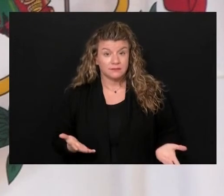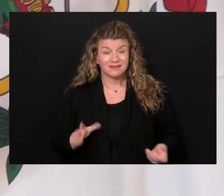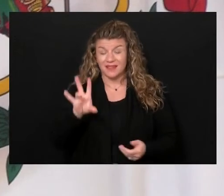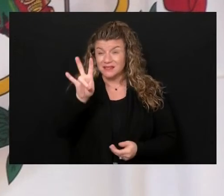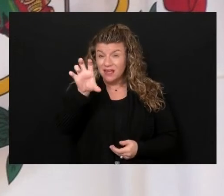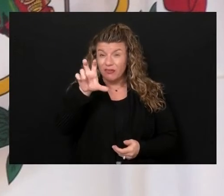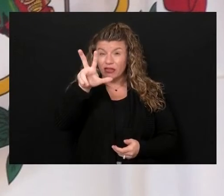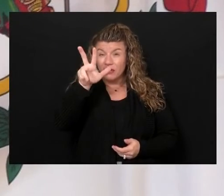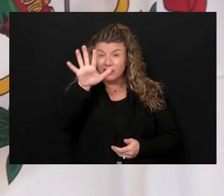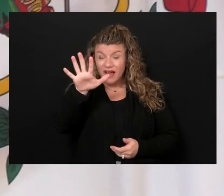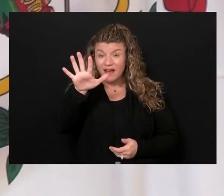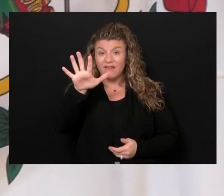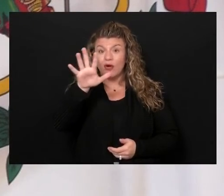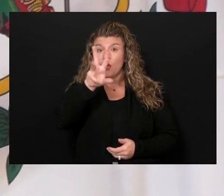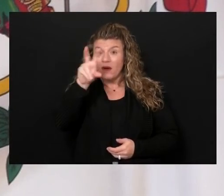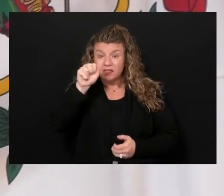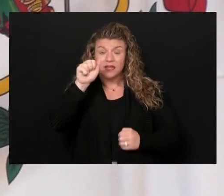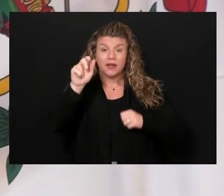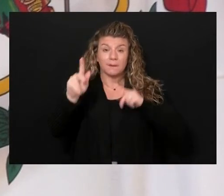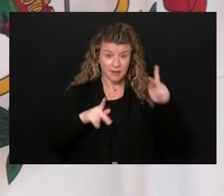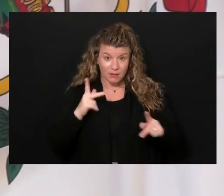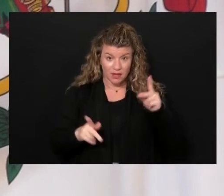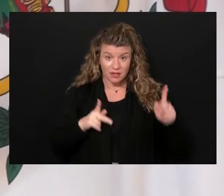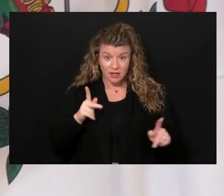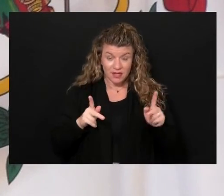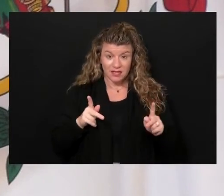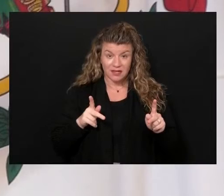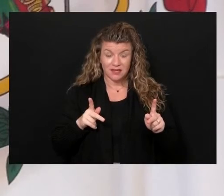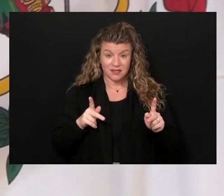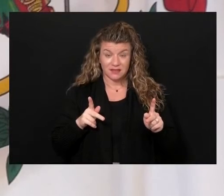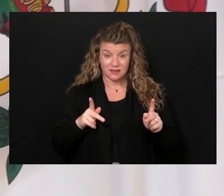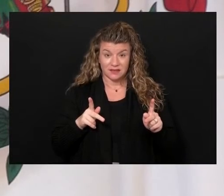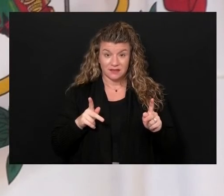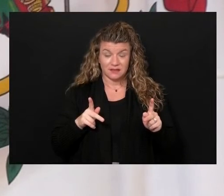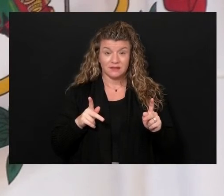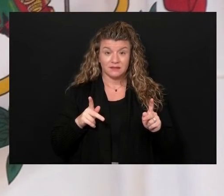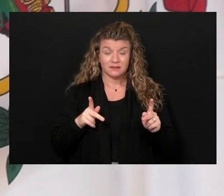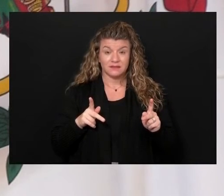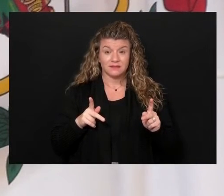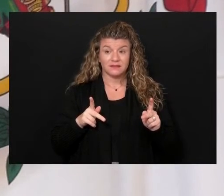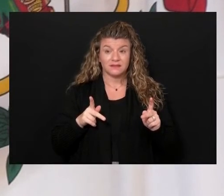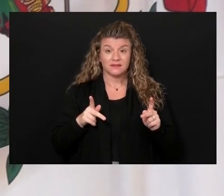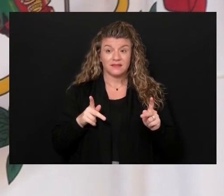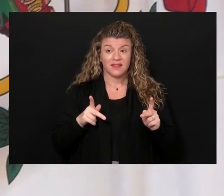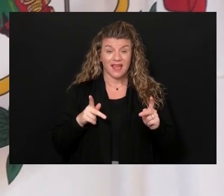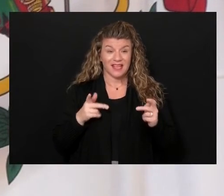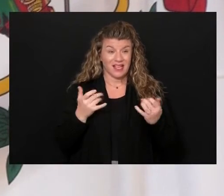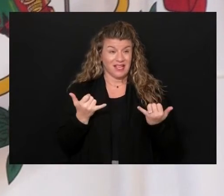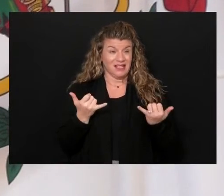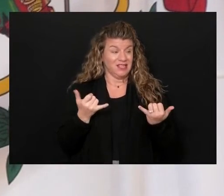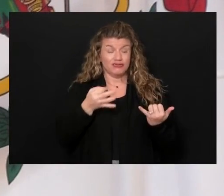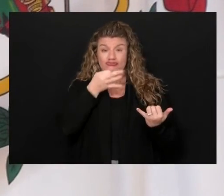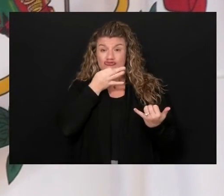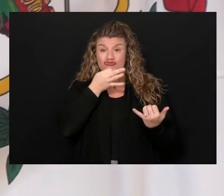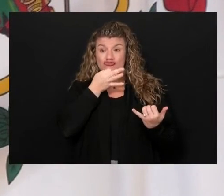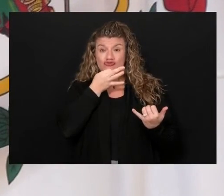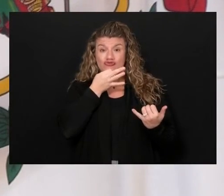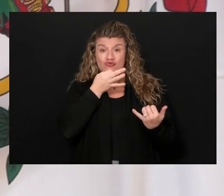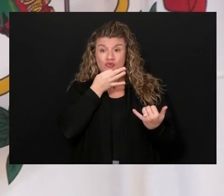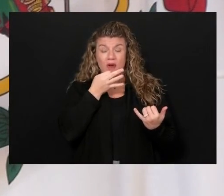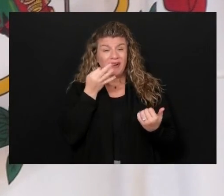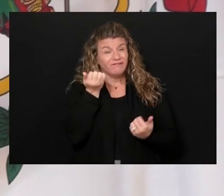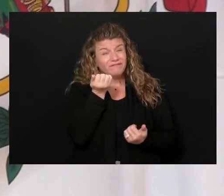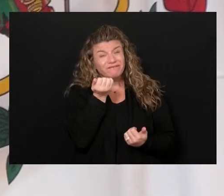735 West Virginians. We're within a very few days of starting a